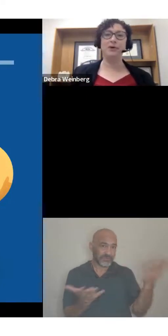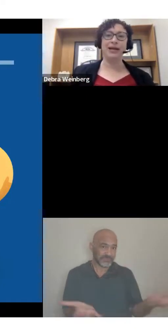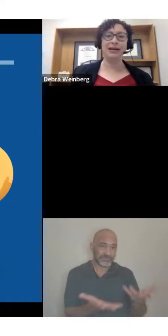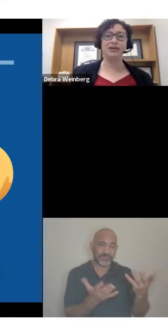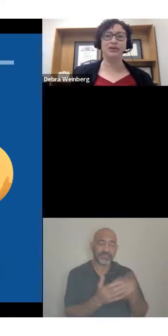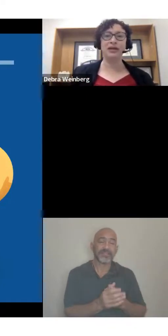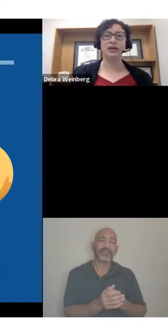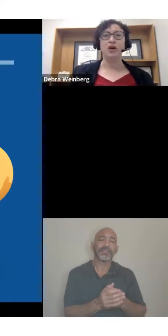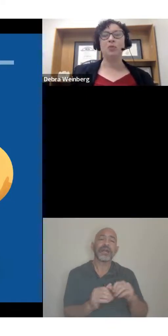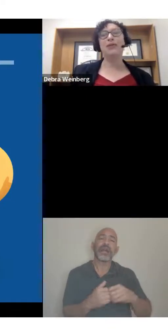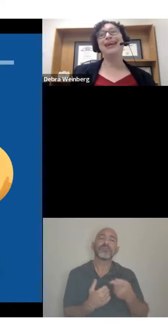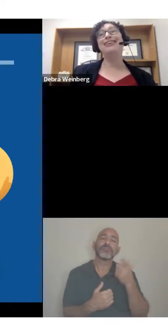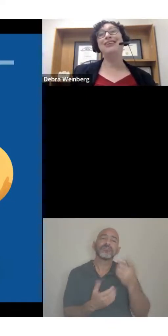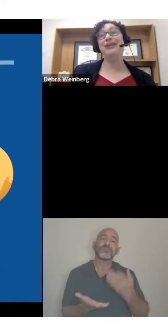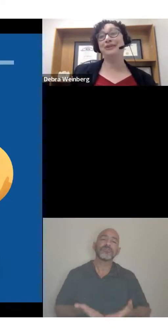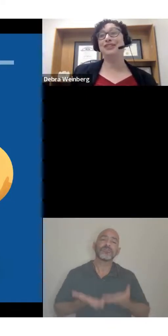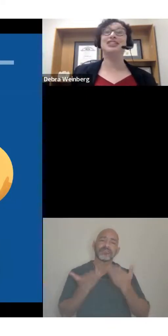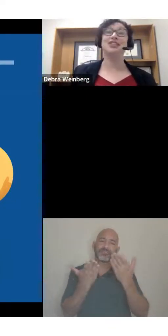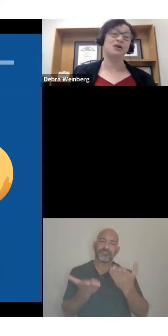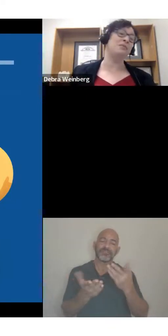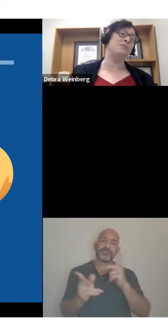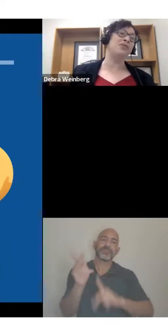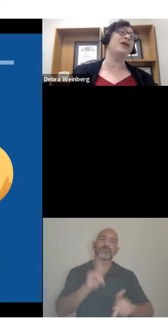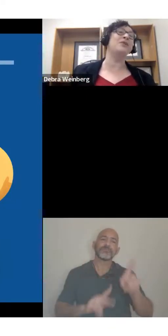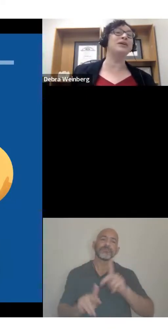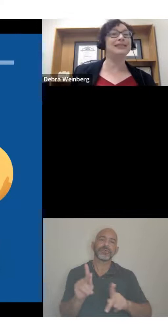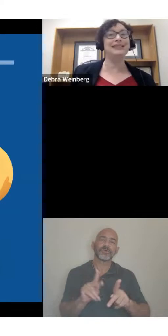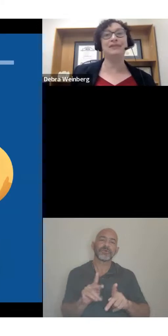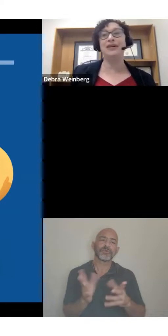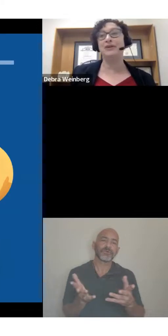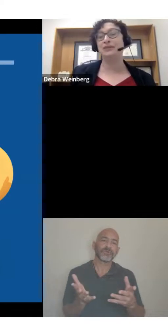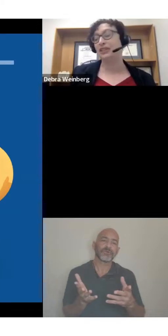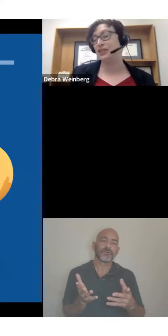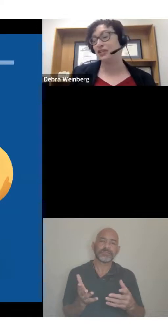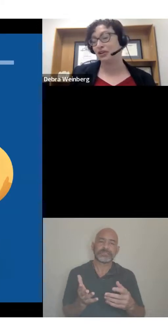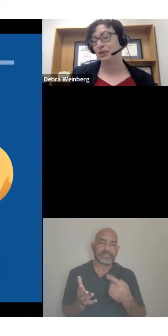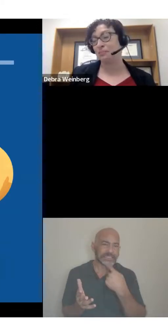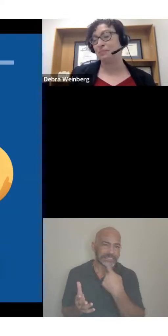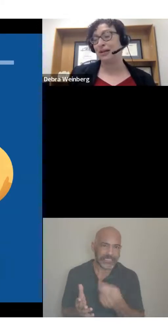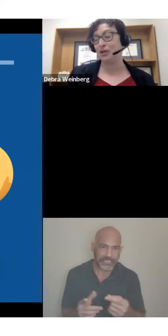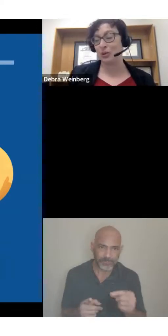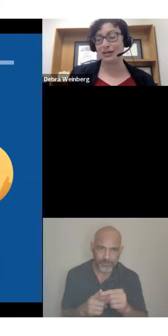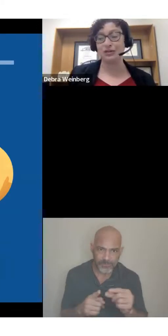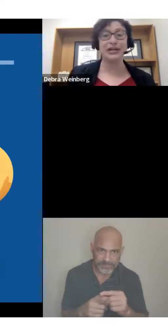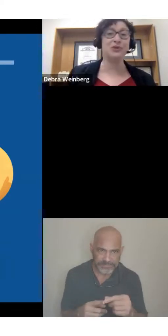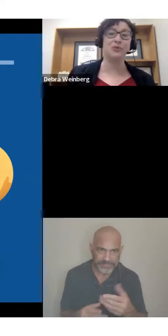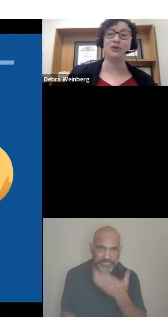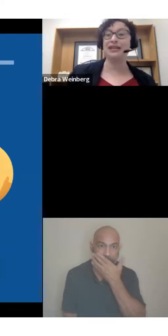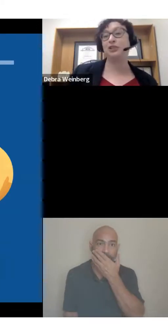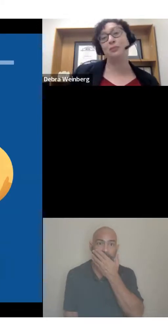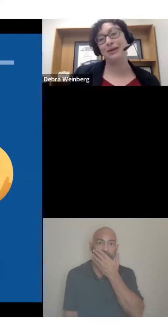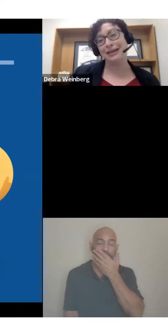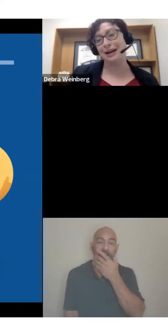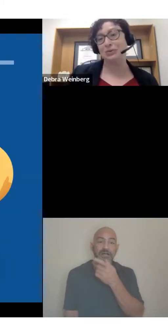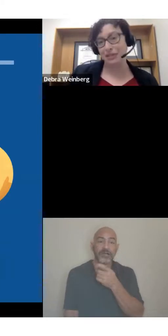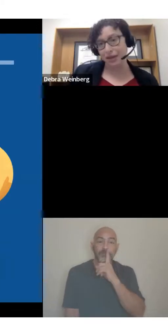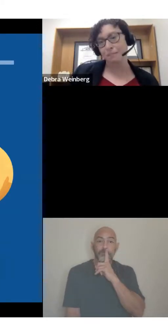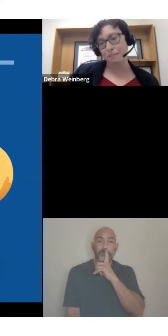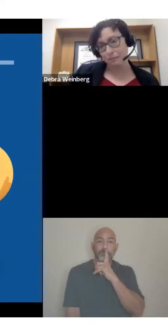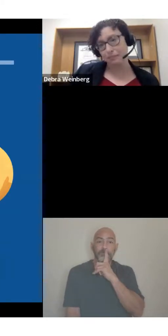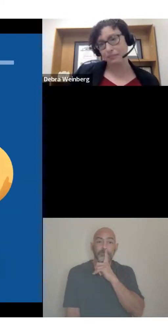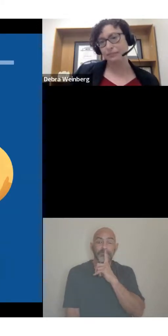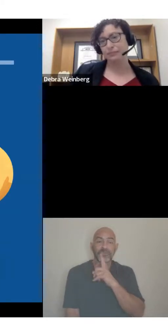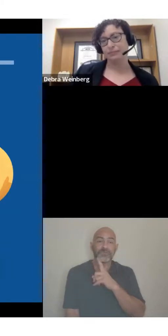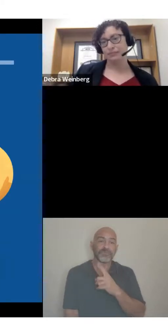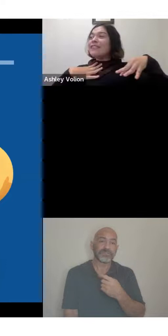people handle it when they do use a term, they realize they've used a term incorrectly, or it's pointed out to